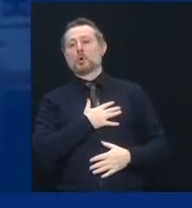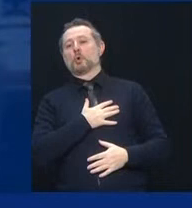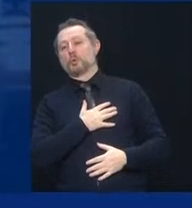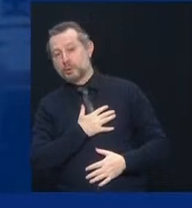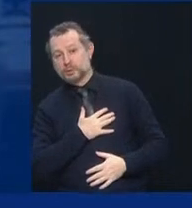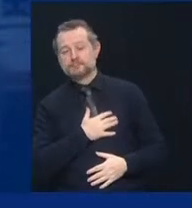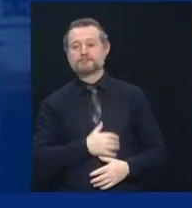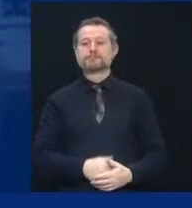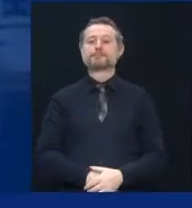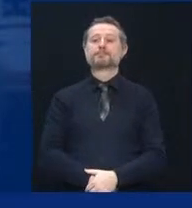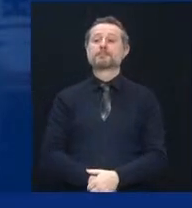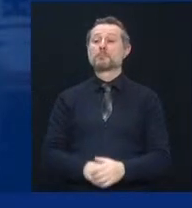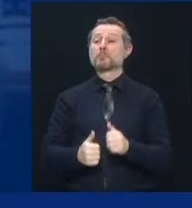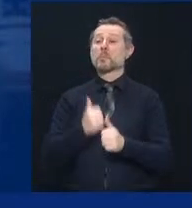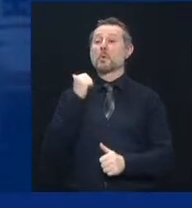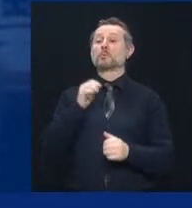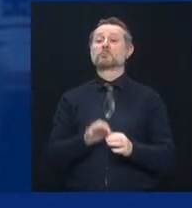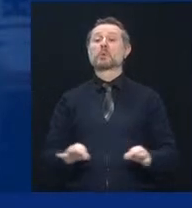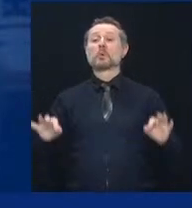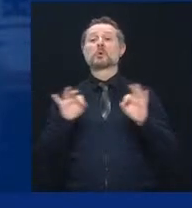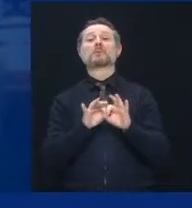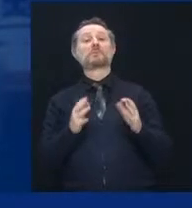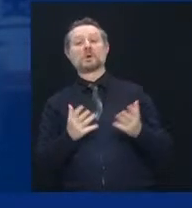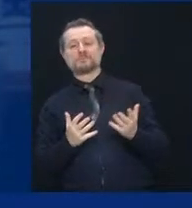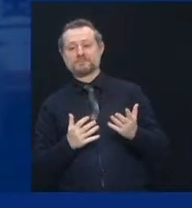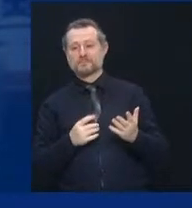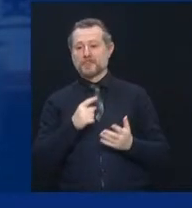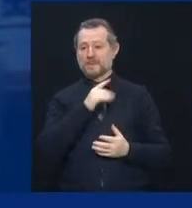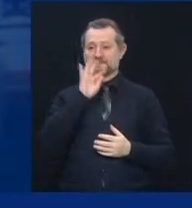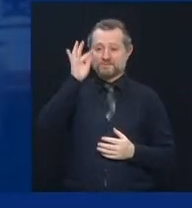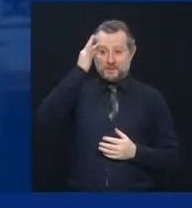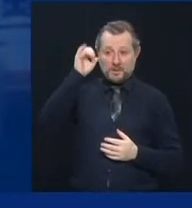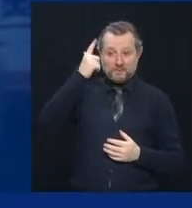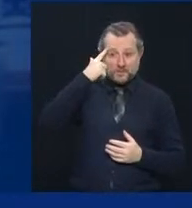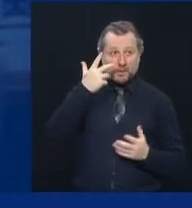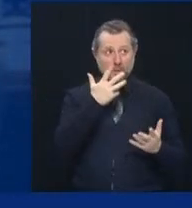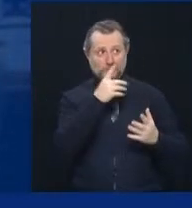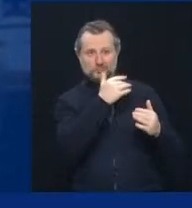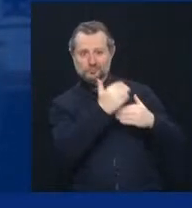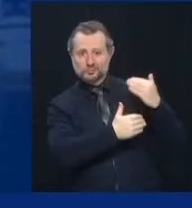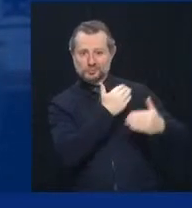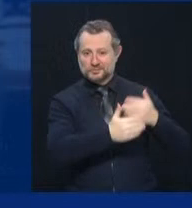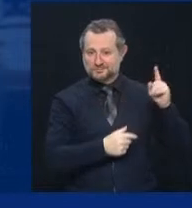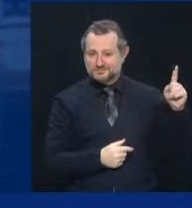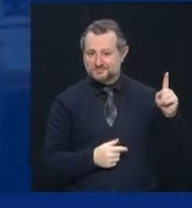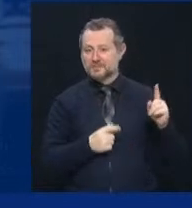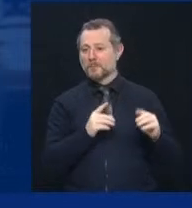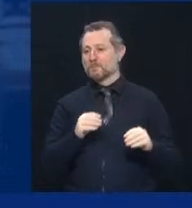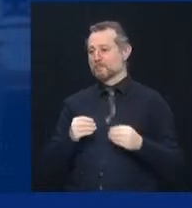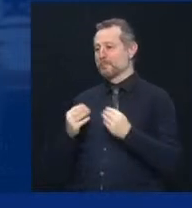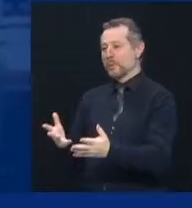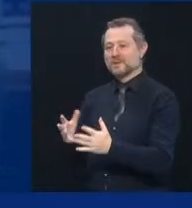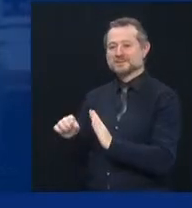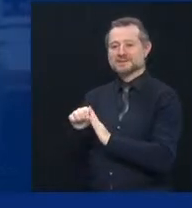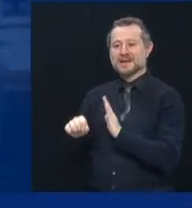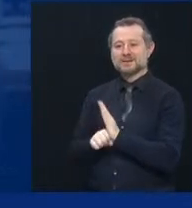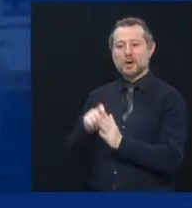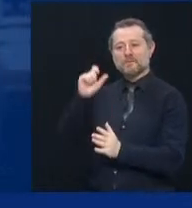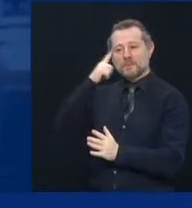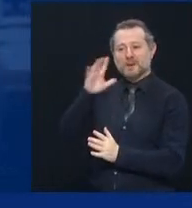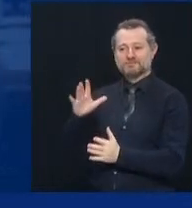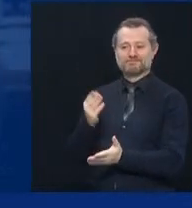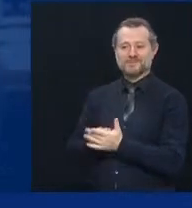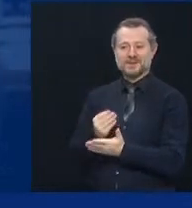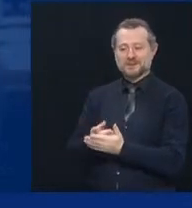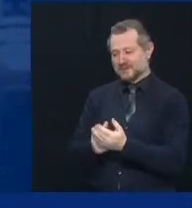the most important thing for the federal government to do is to provide state governments with financial assistance.